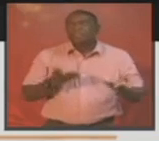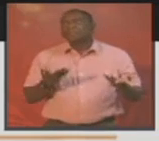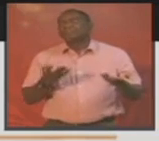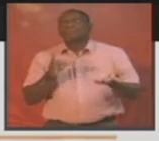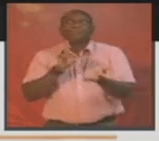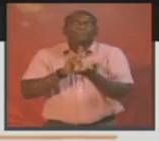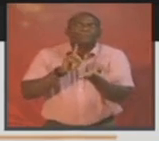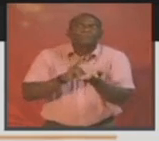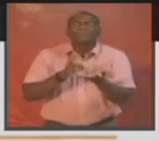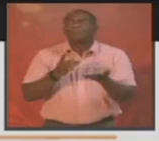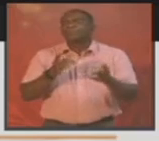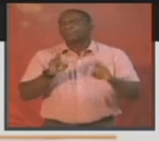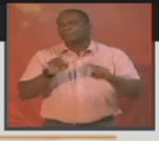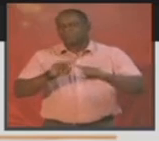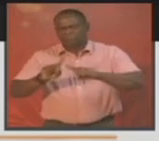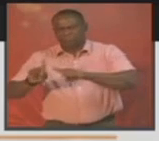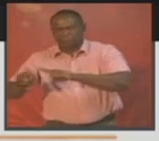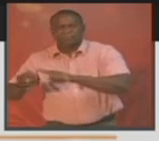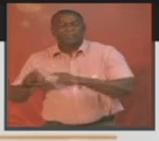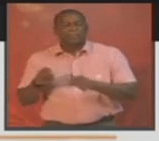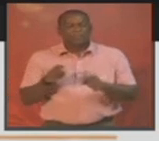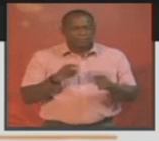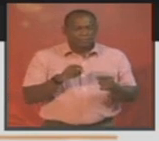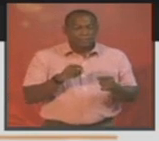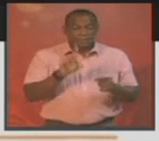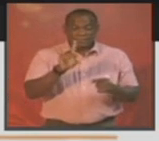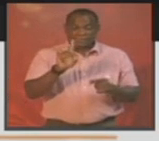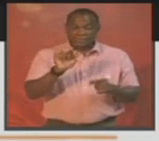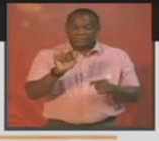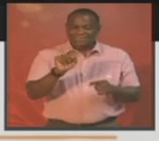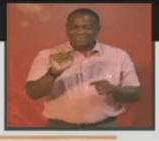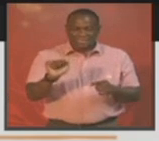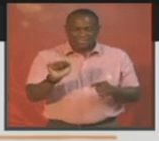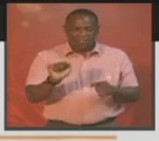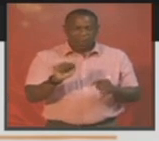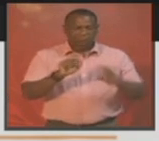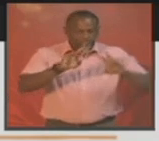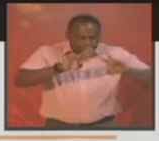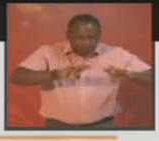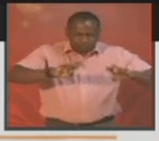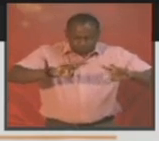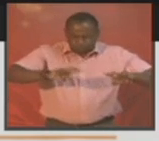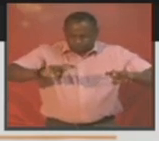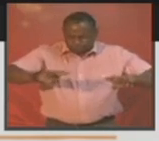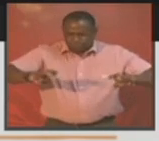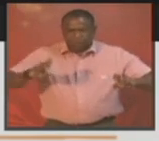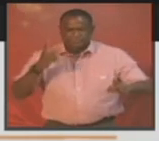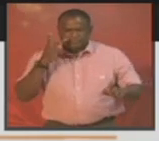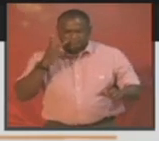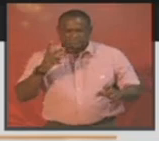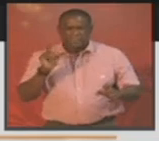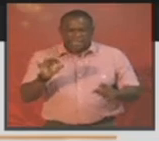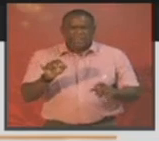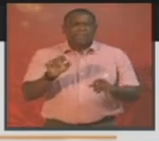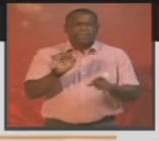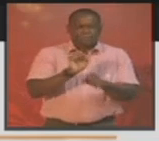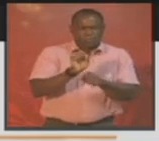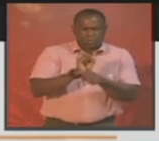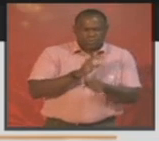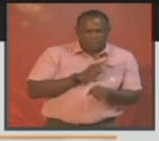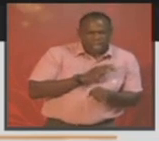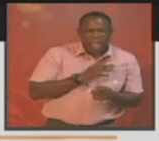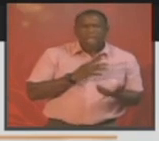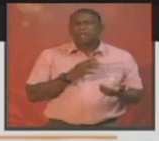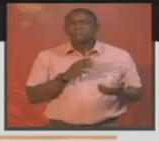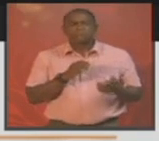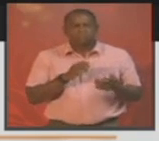see safety, effectiveness, the quality of the vaccine, and the manufacturing process.